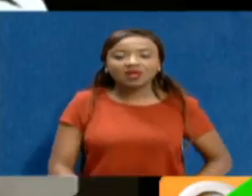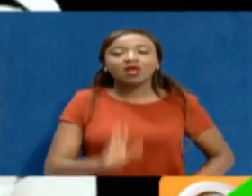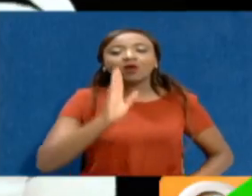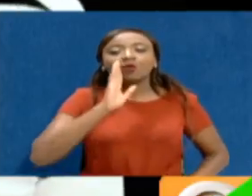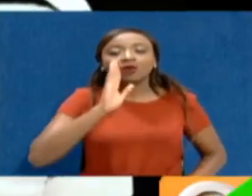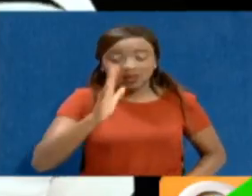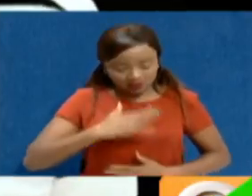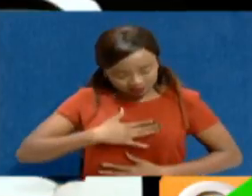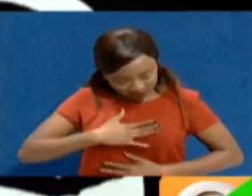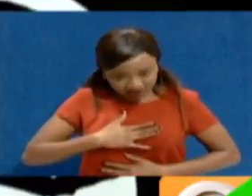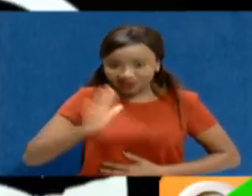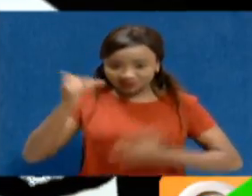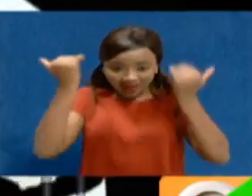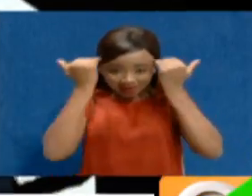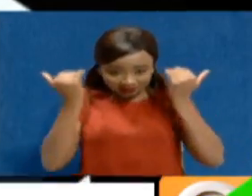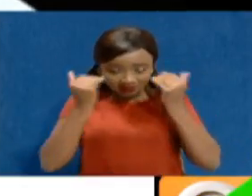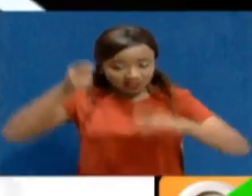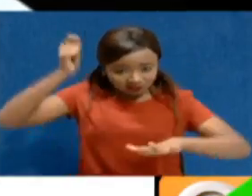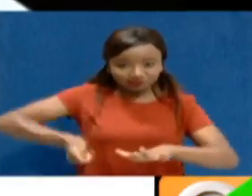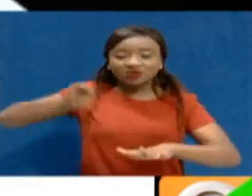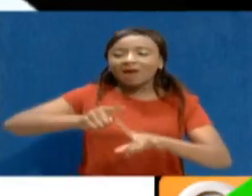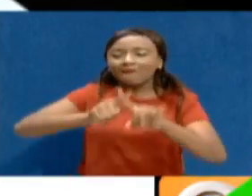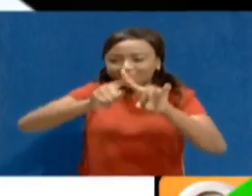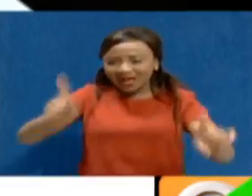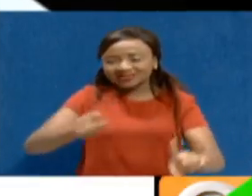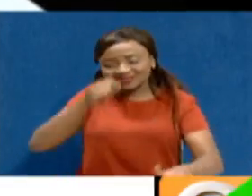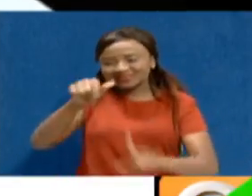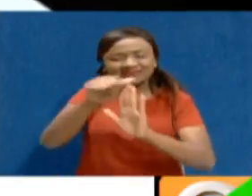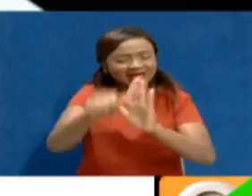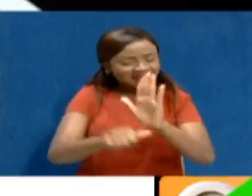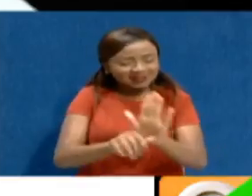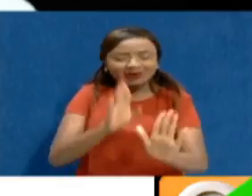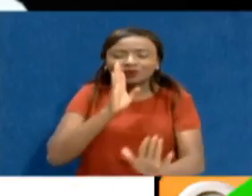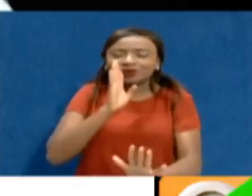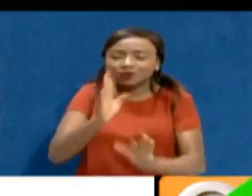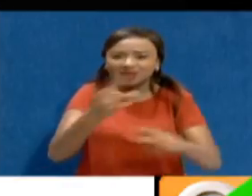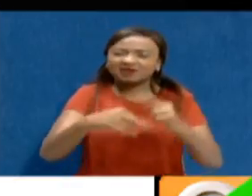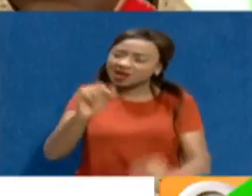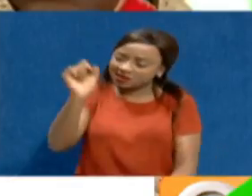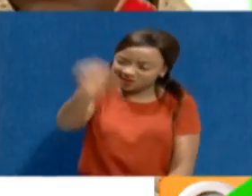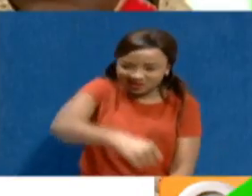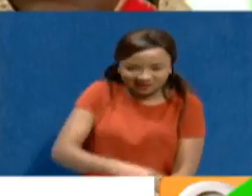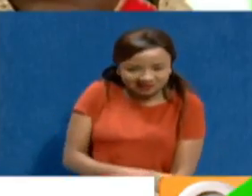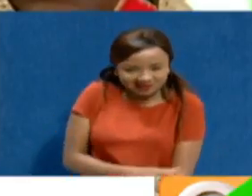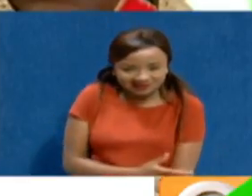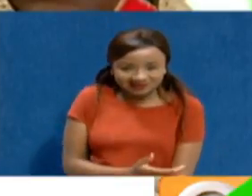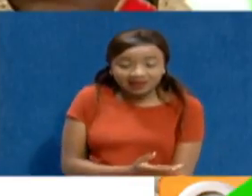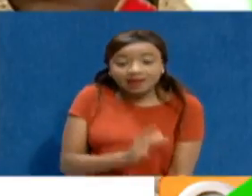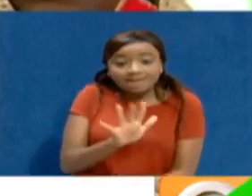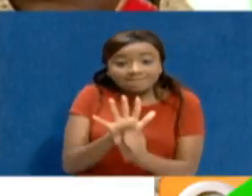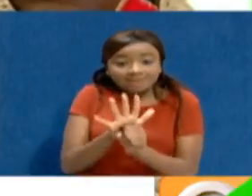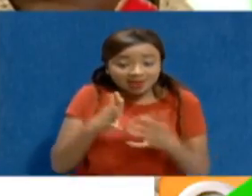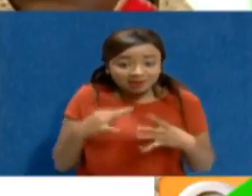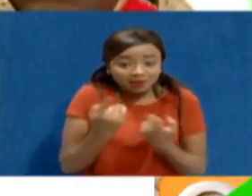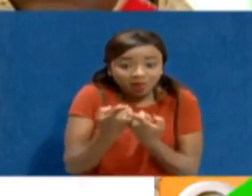We shall respect, but we shall revisit this agenda. Oh, yes. Many analysts see